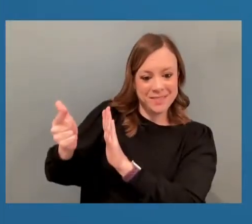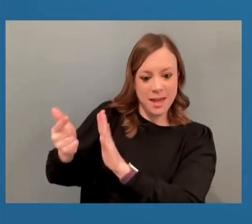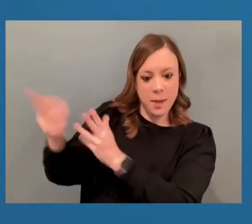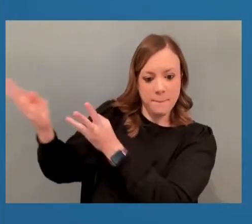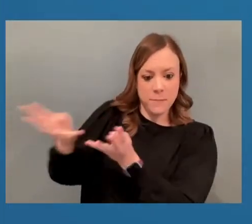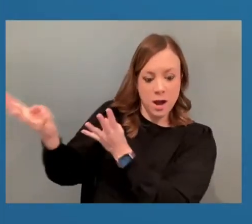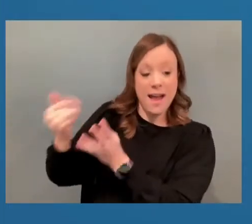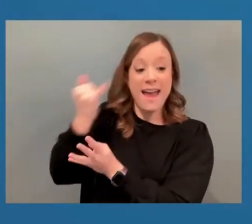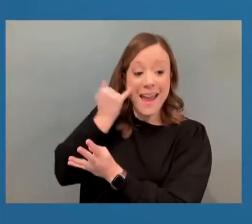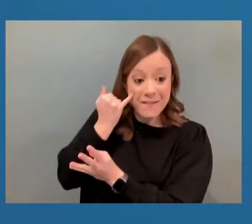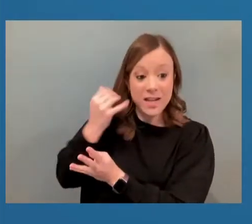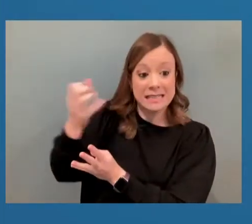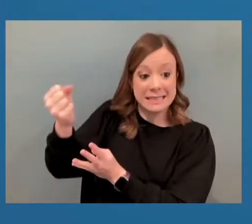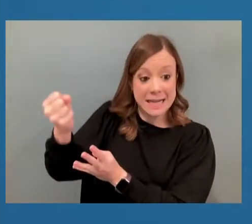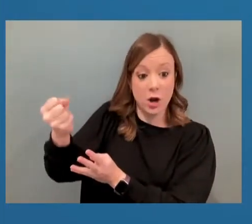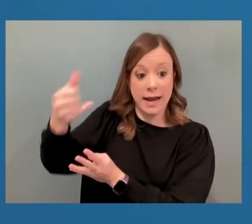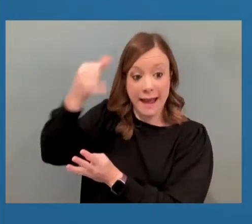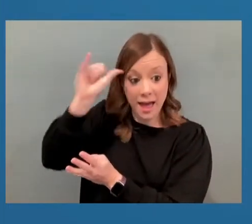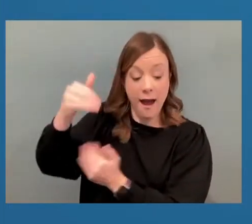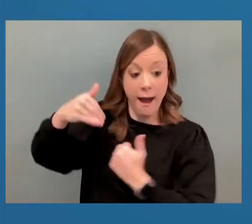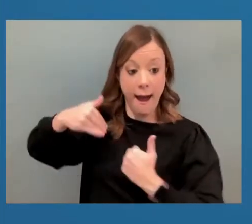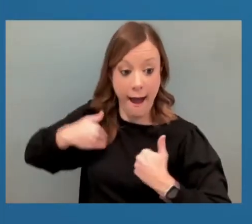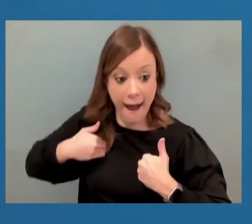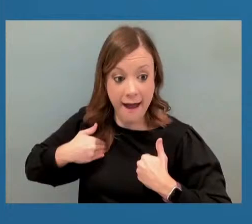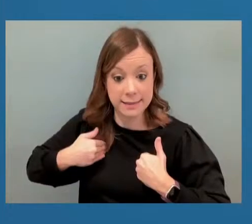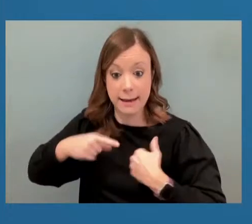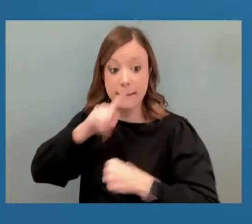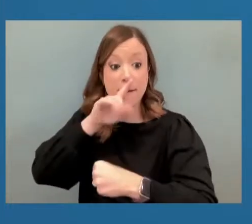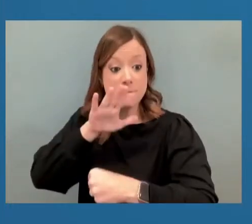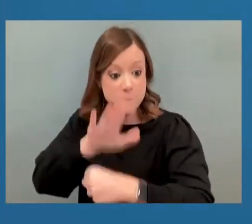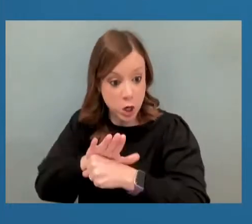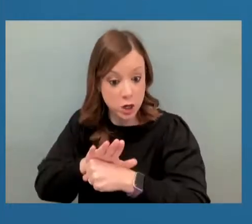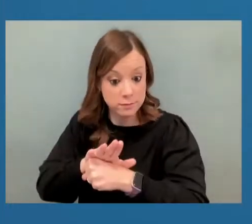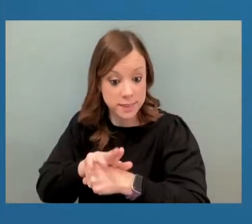or investigated for HPAI,